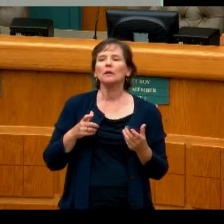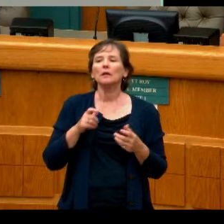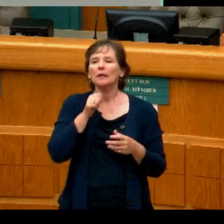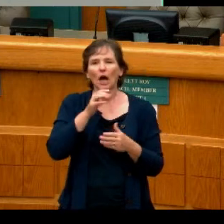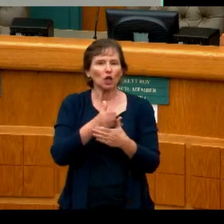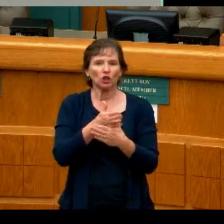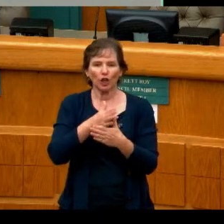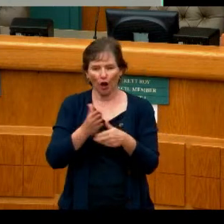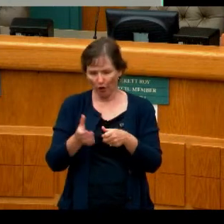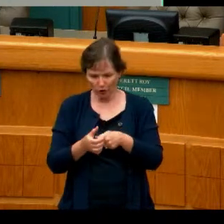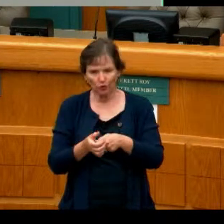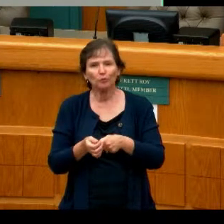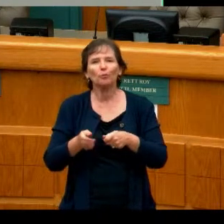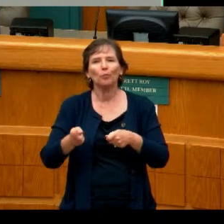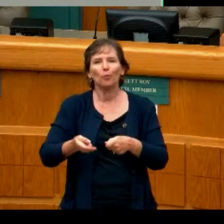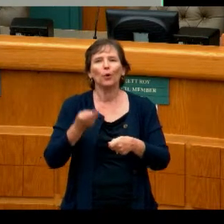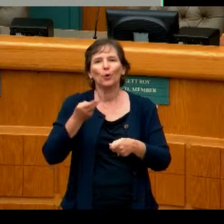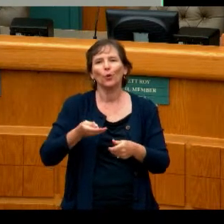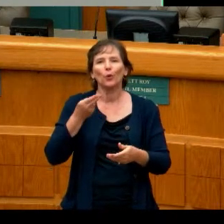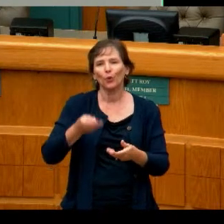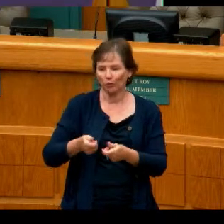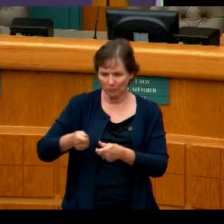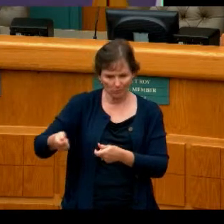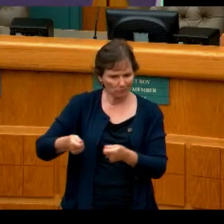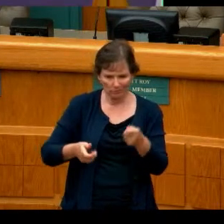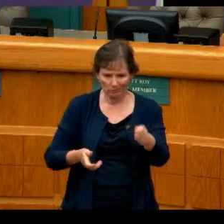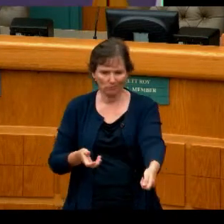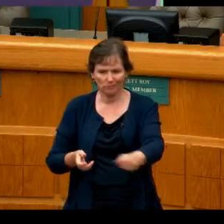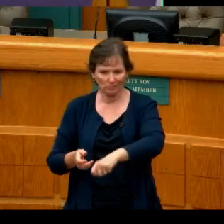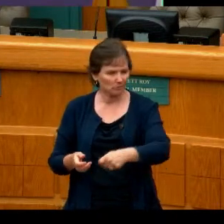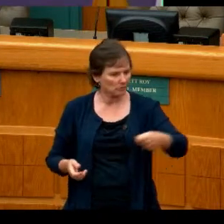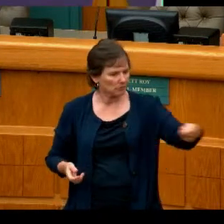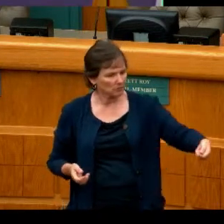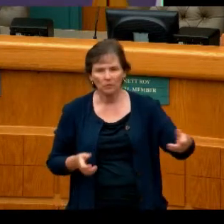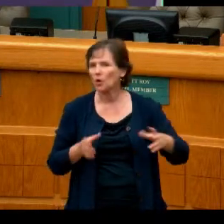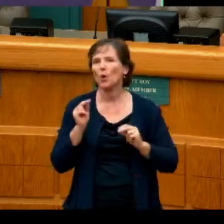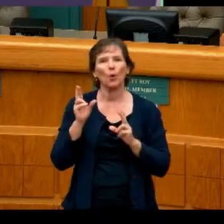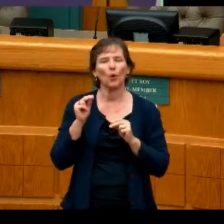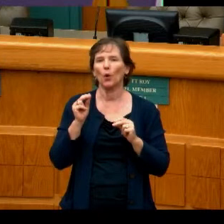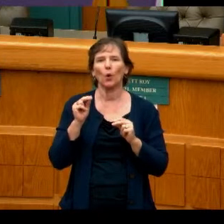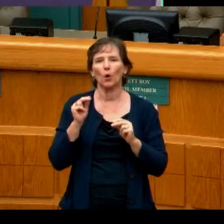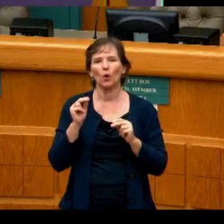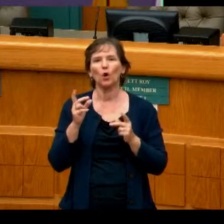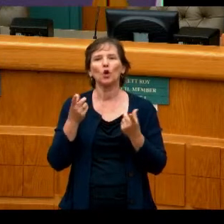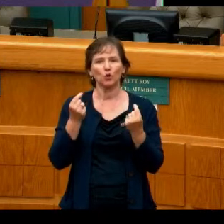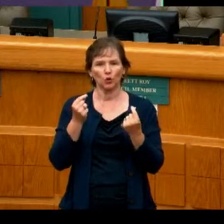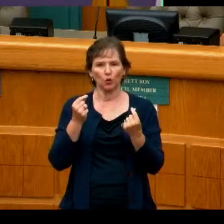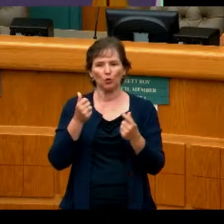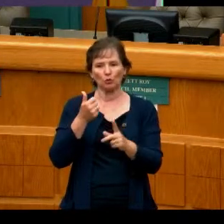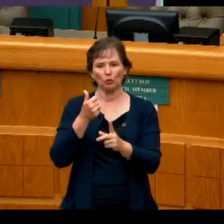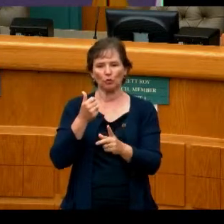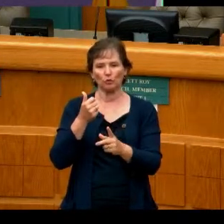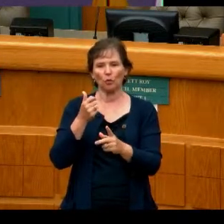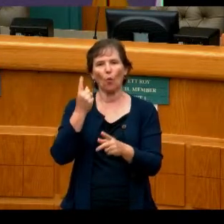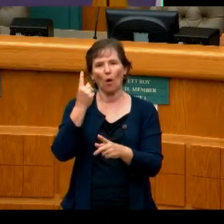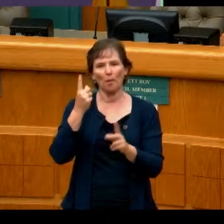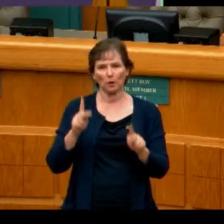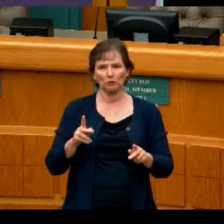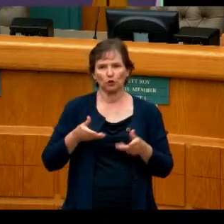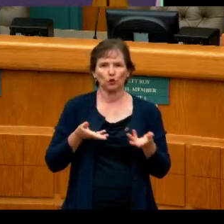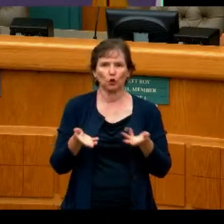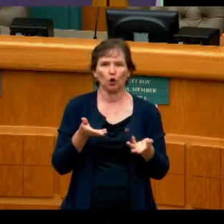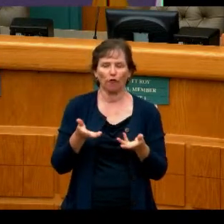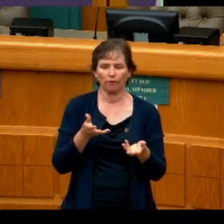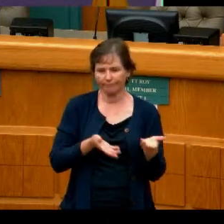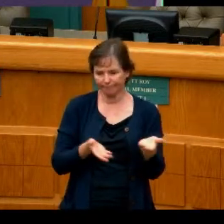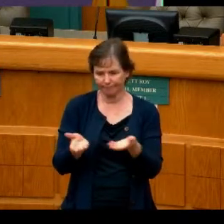where everybody in the family and all the other families that are at your house go to the same place and are using the same utensils to serve their